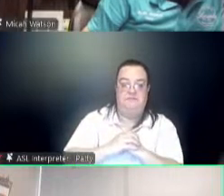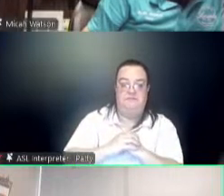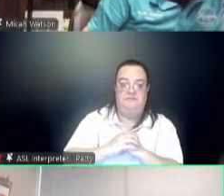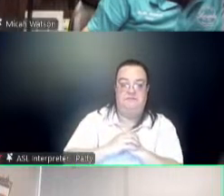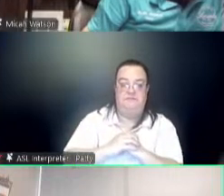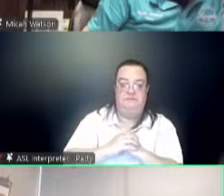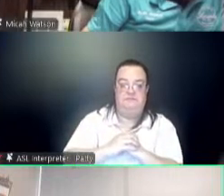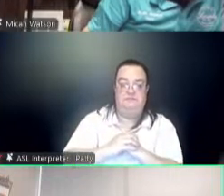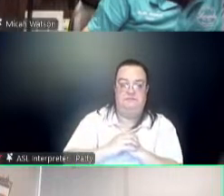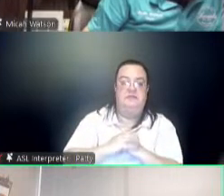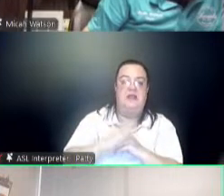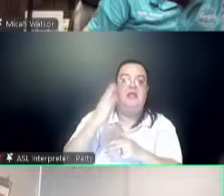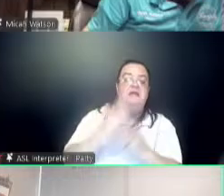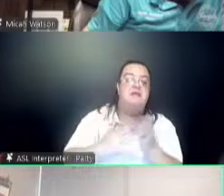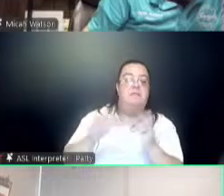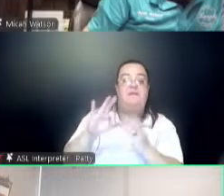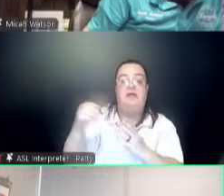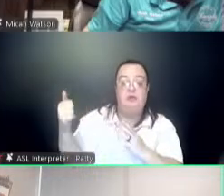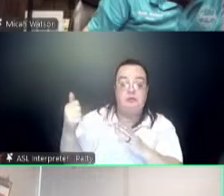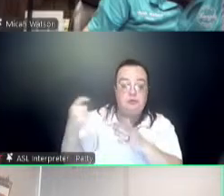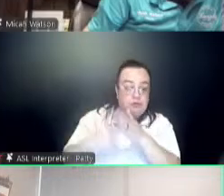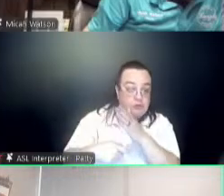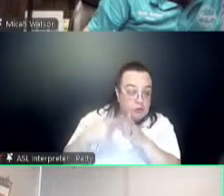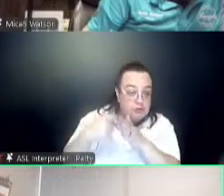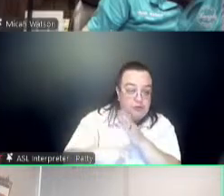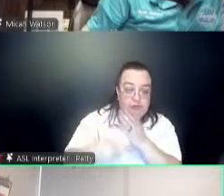Some of the other charges,